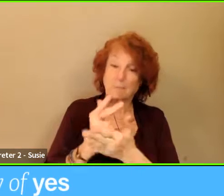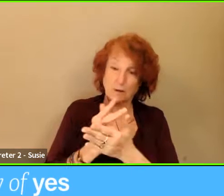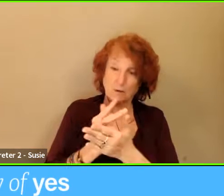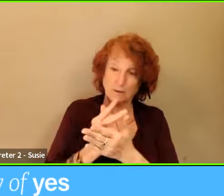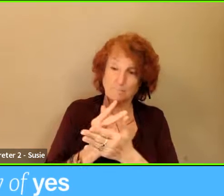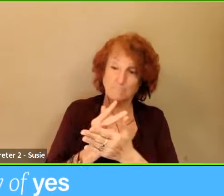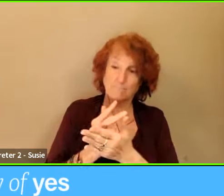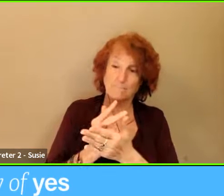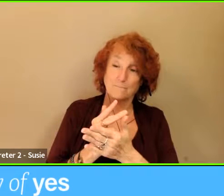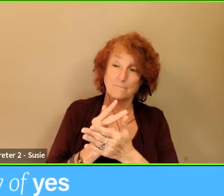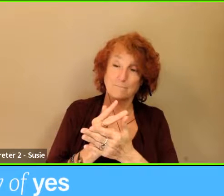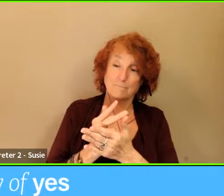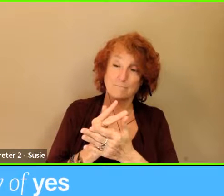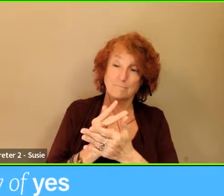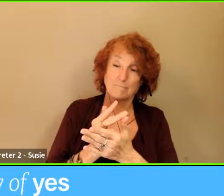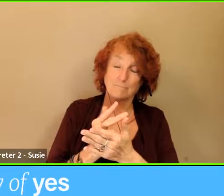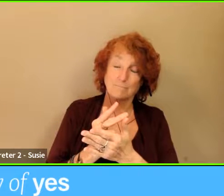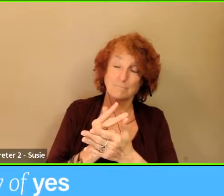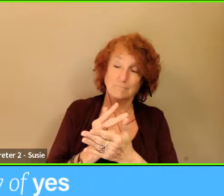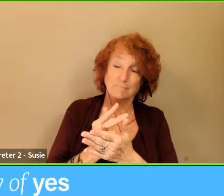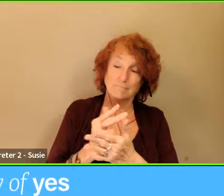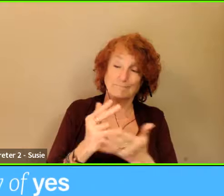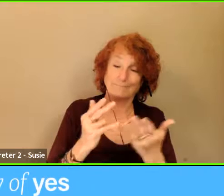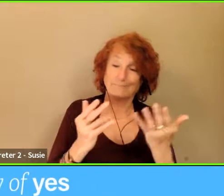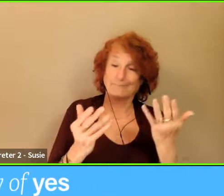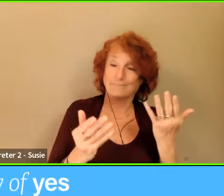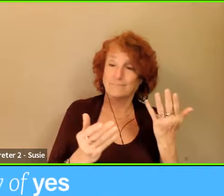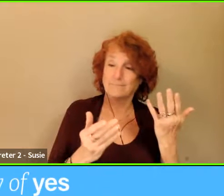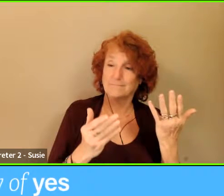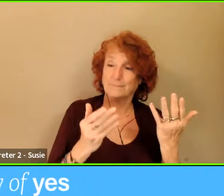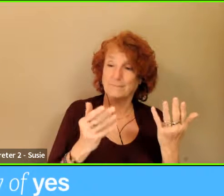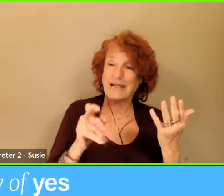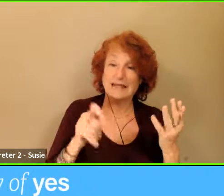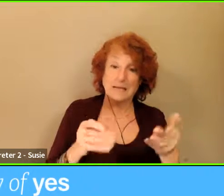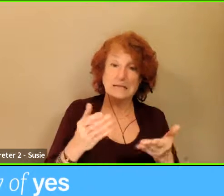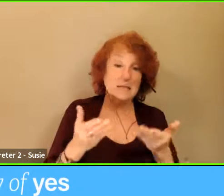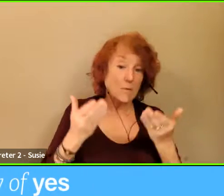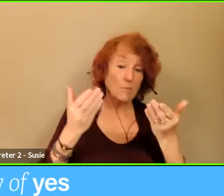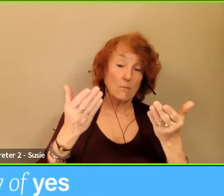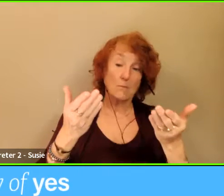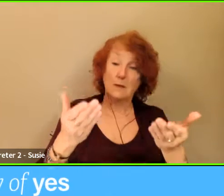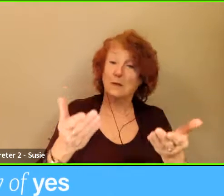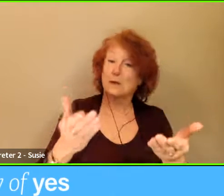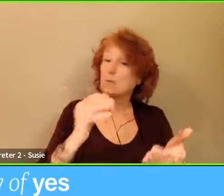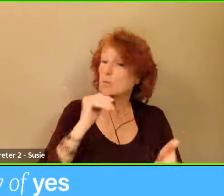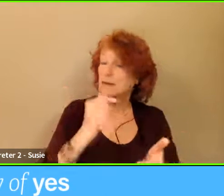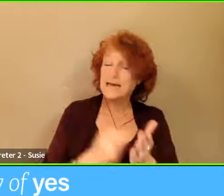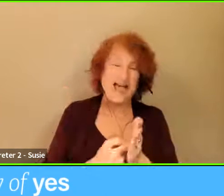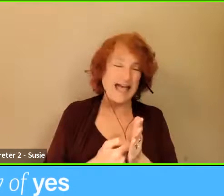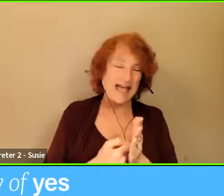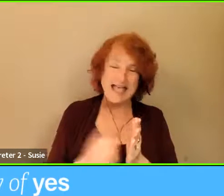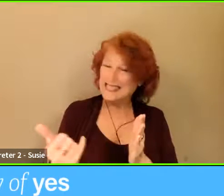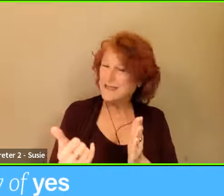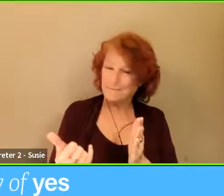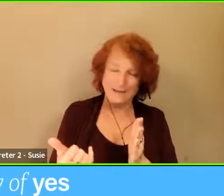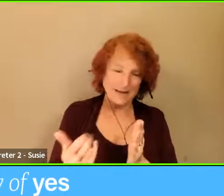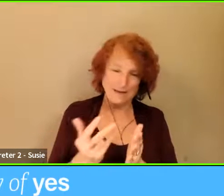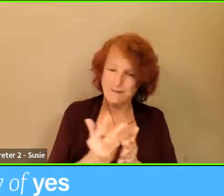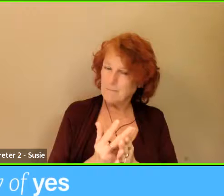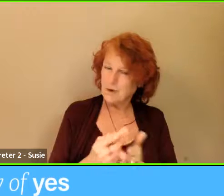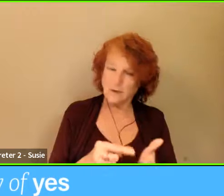parking question, we should say this proposal will not eliminate parking requirements